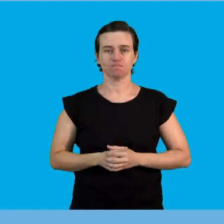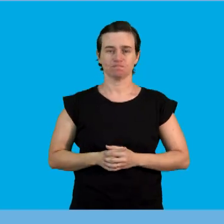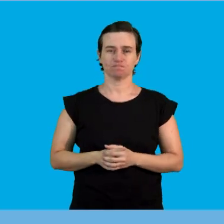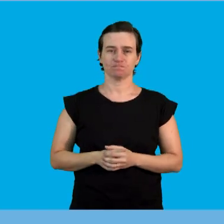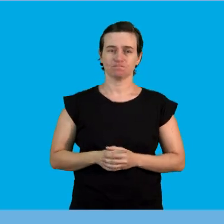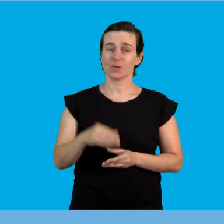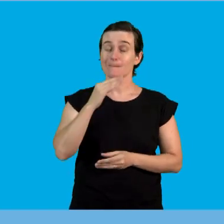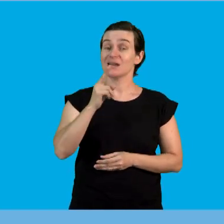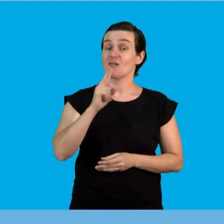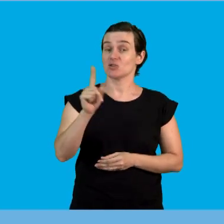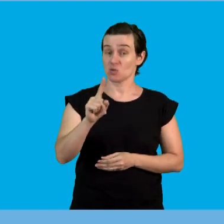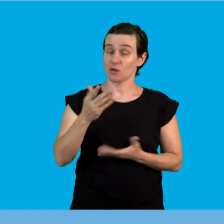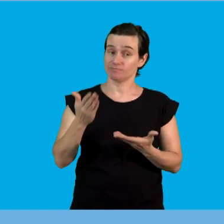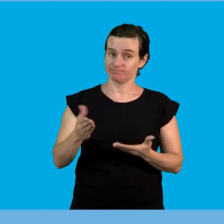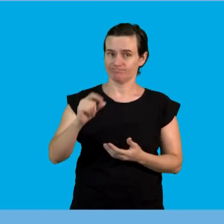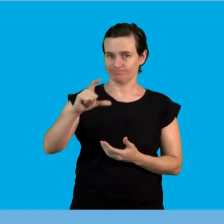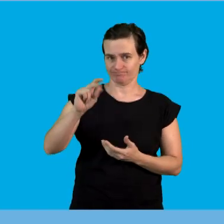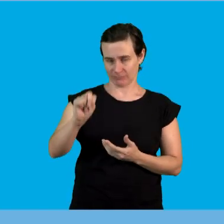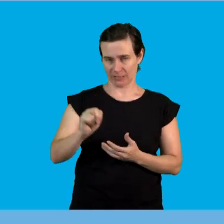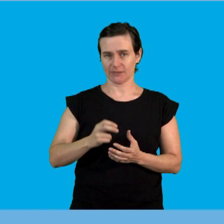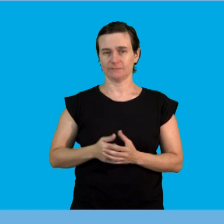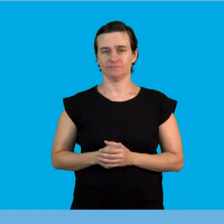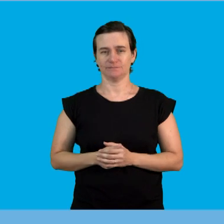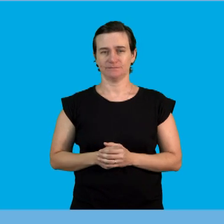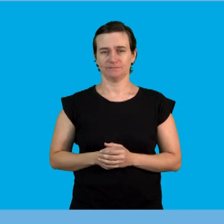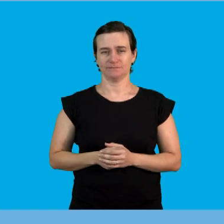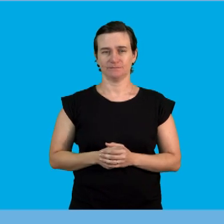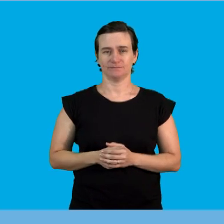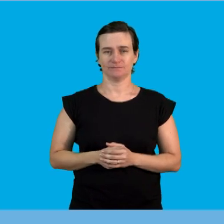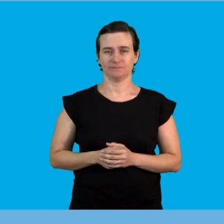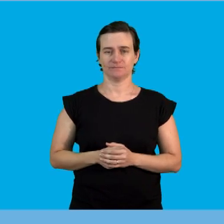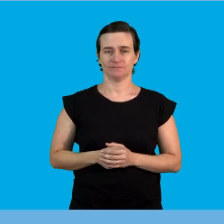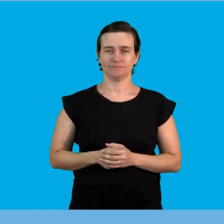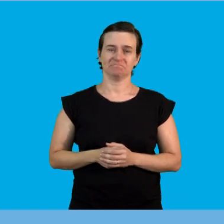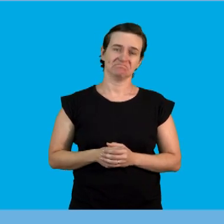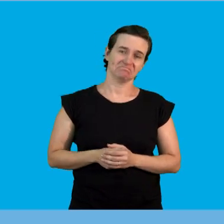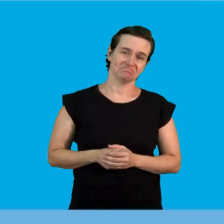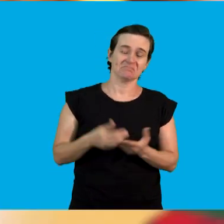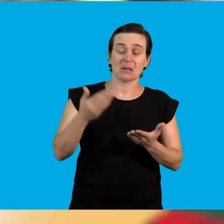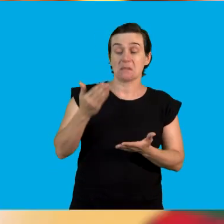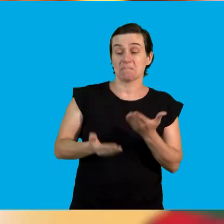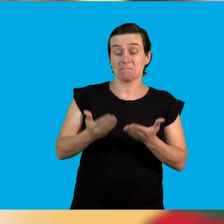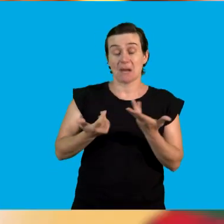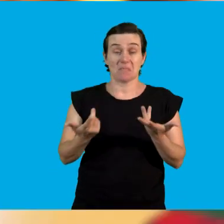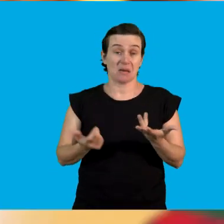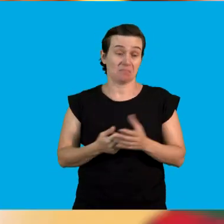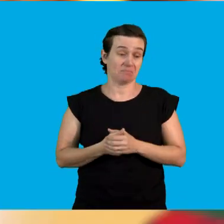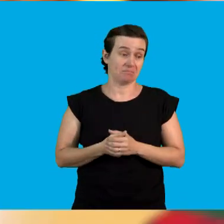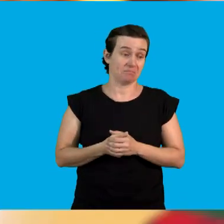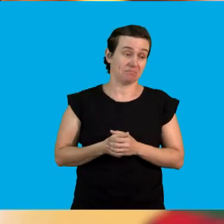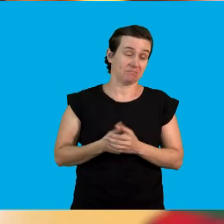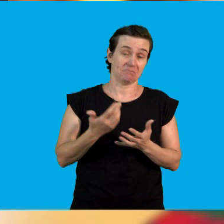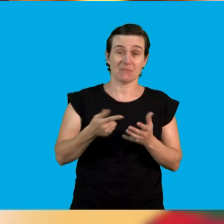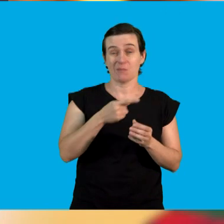in which force is measured. That is going to be capital letter N. For instance, if you are given that there's a certain amount of